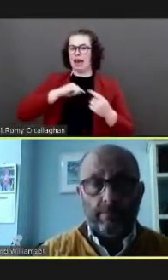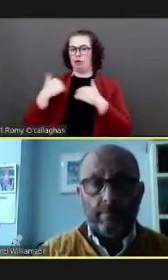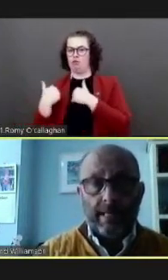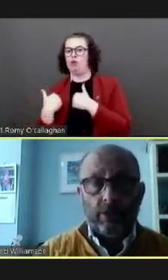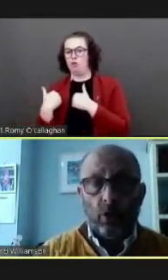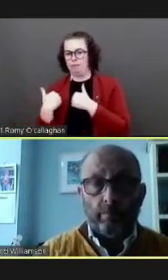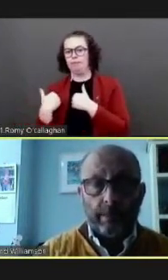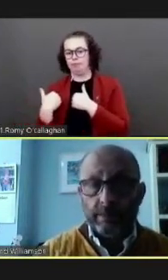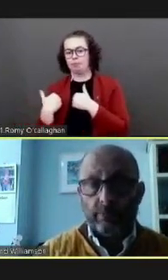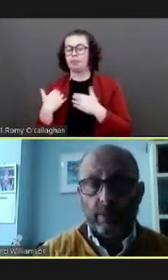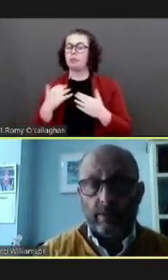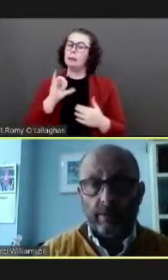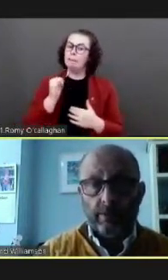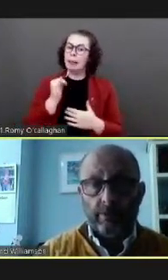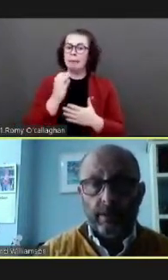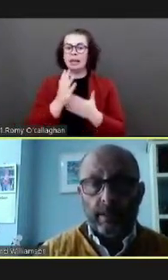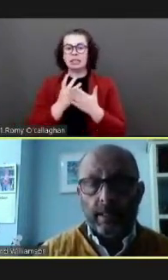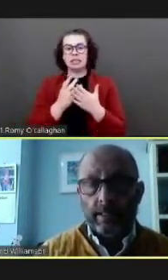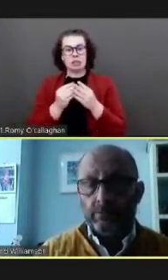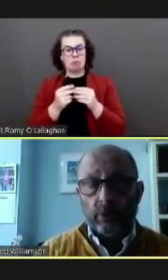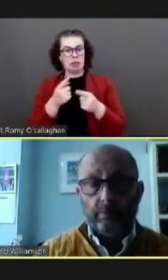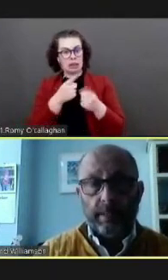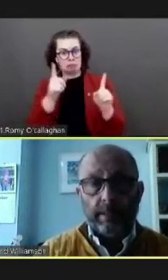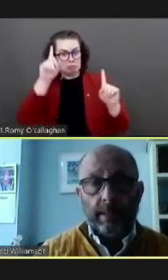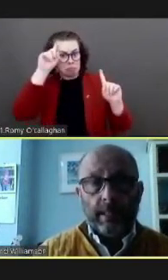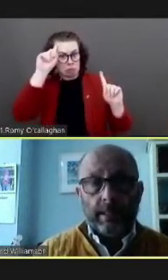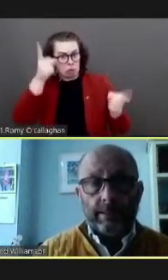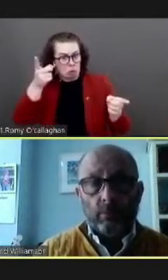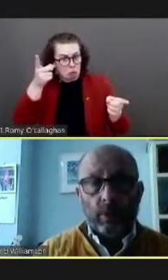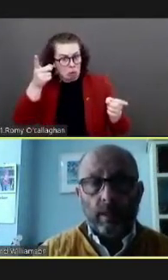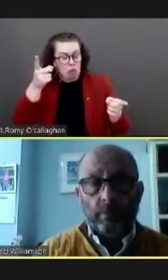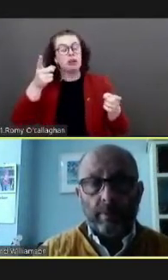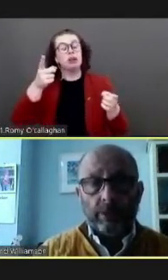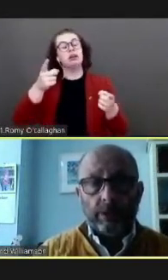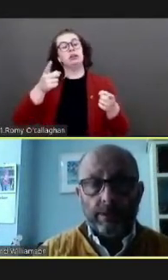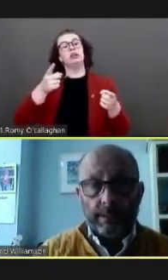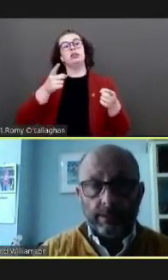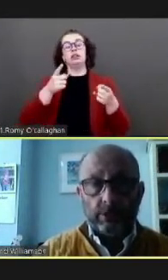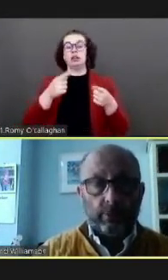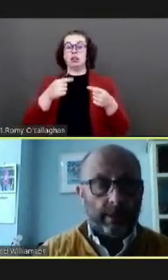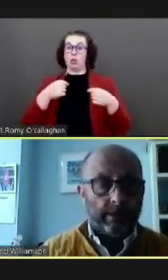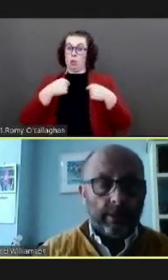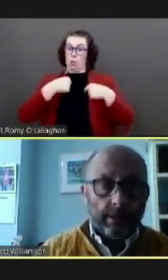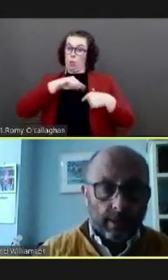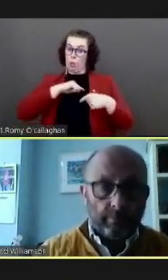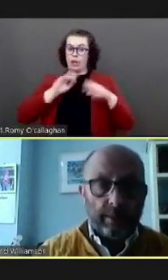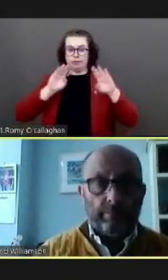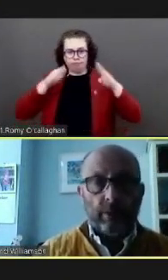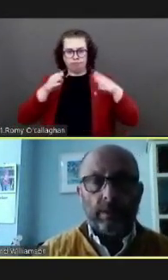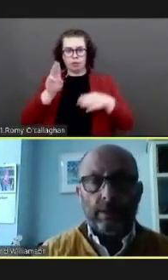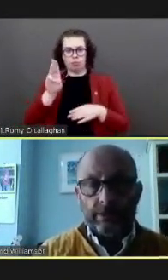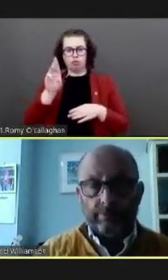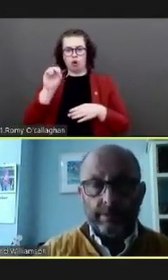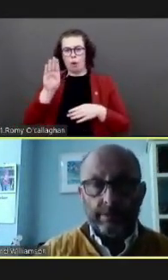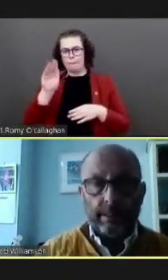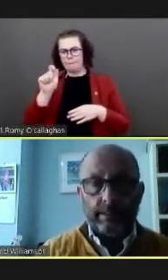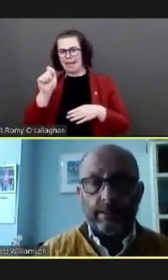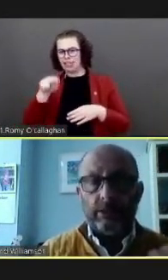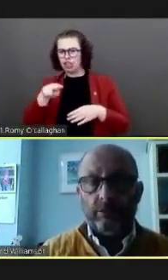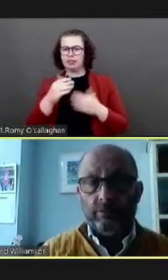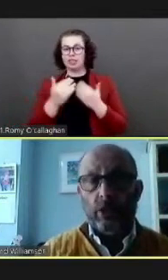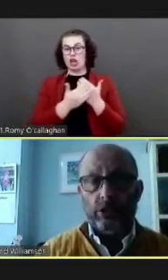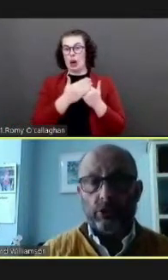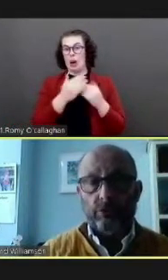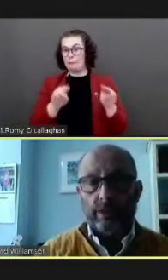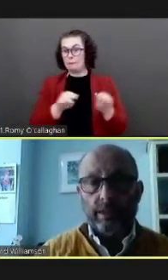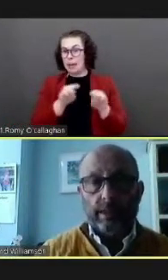that may not be as well known as would have been is that while probation deals with young people and is often seen as